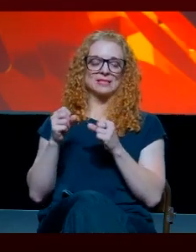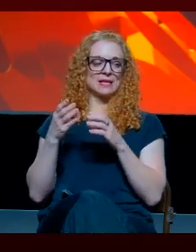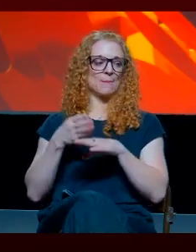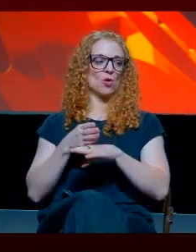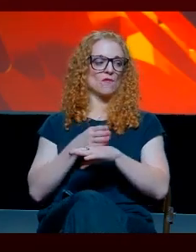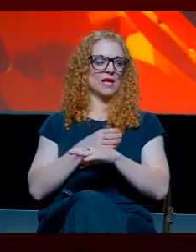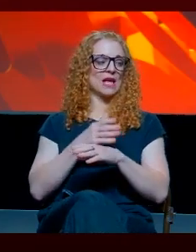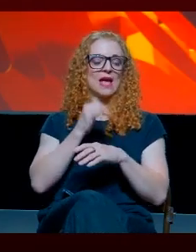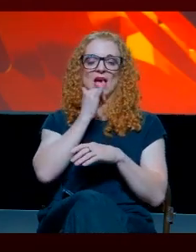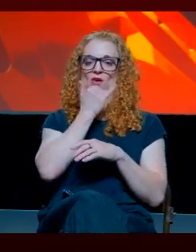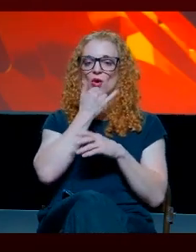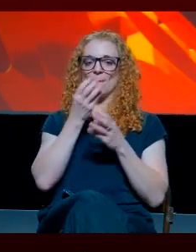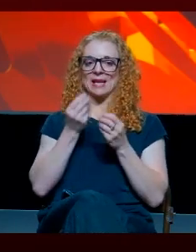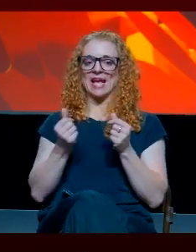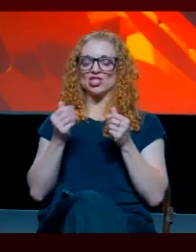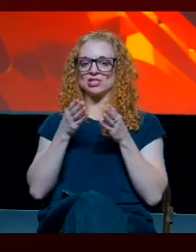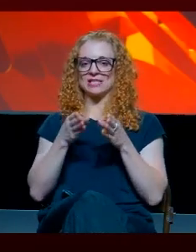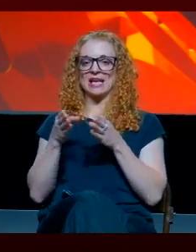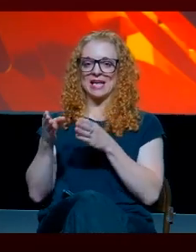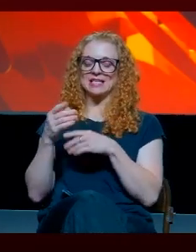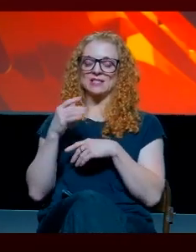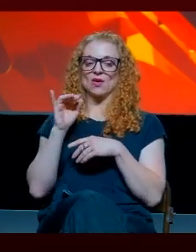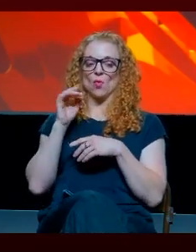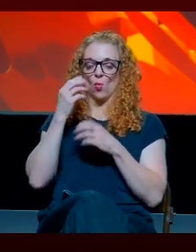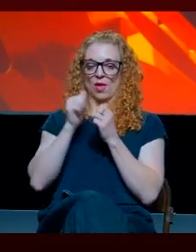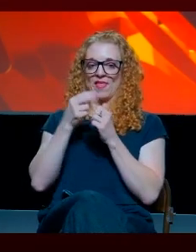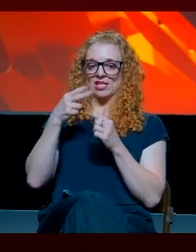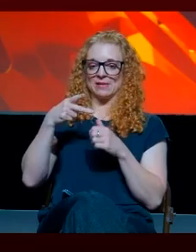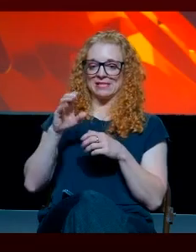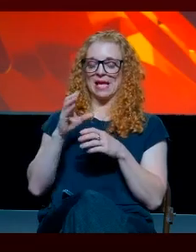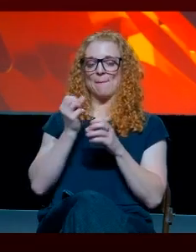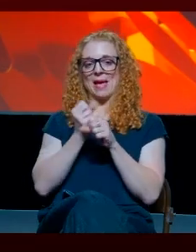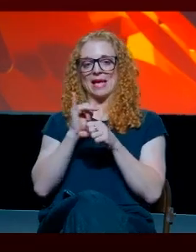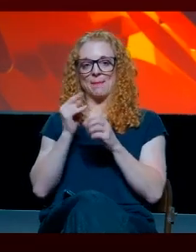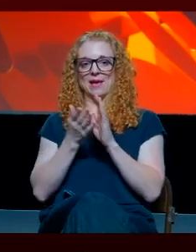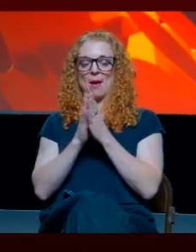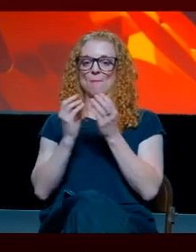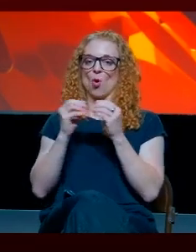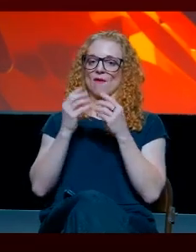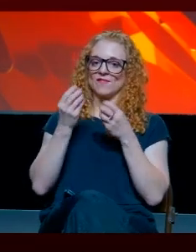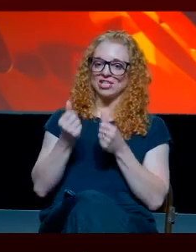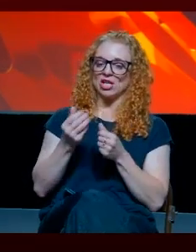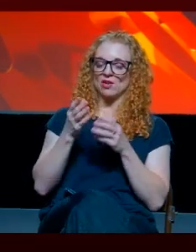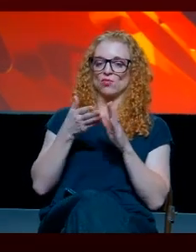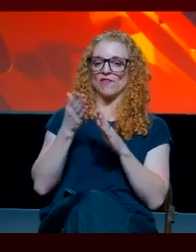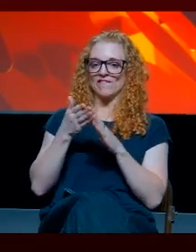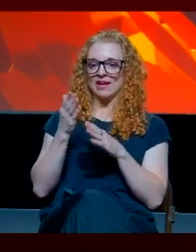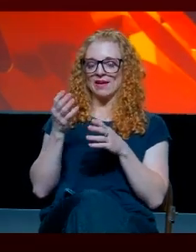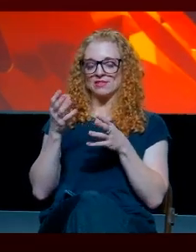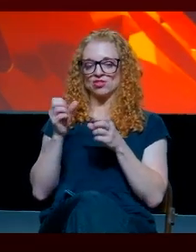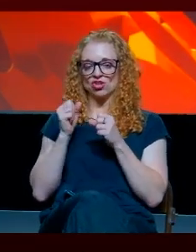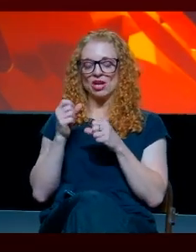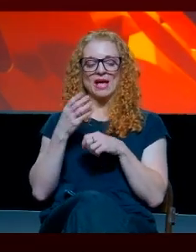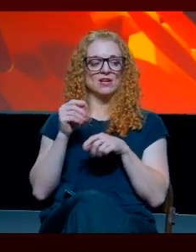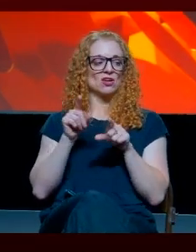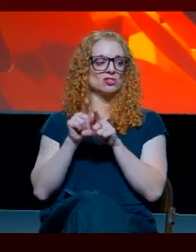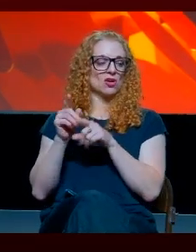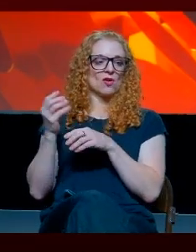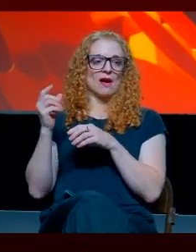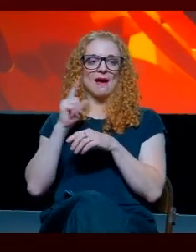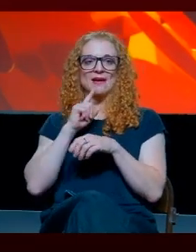improving error mitigation techniques with HPC, making them more efficient, making them run faster, making them